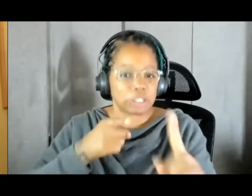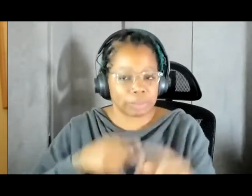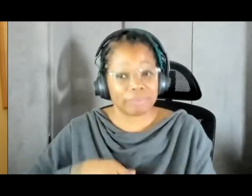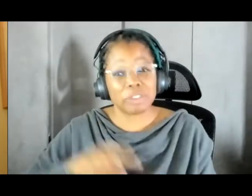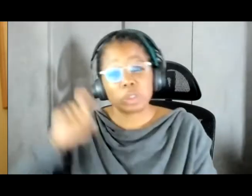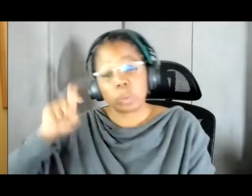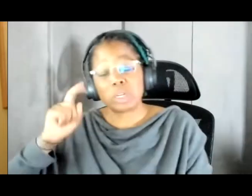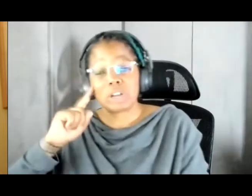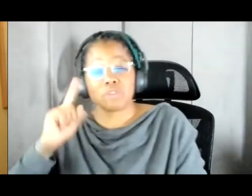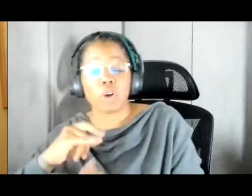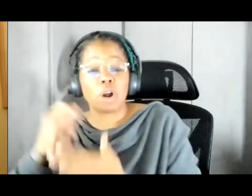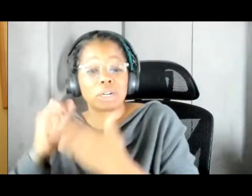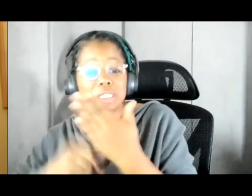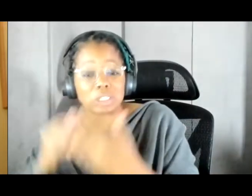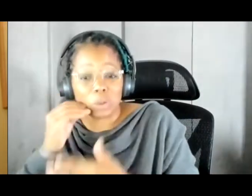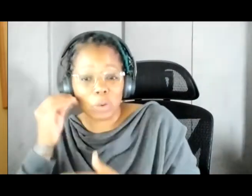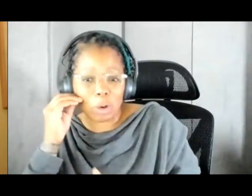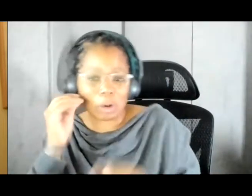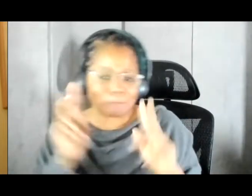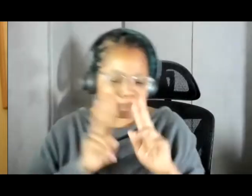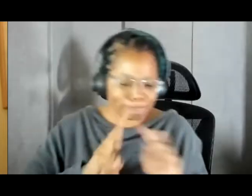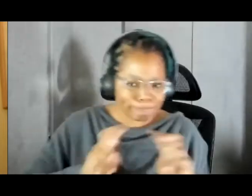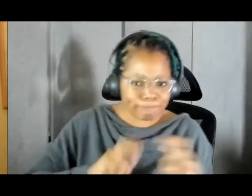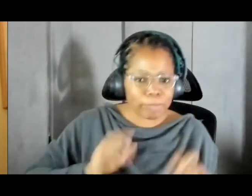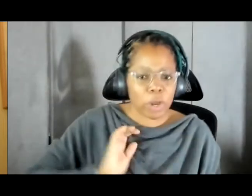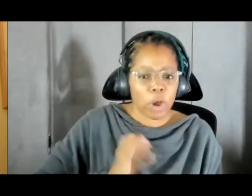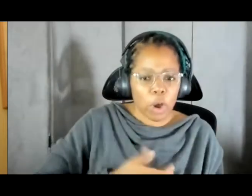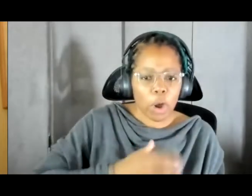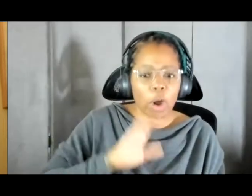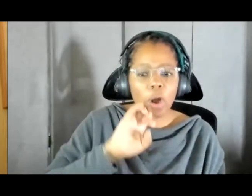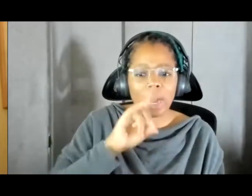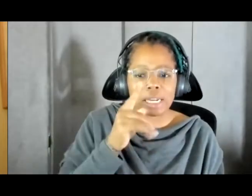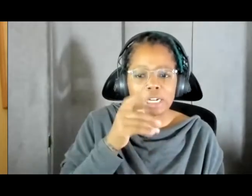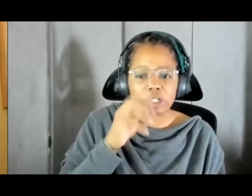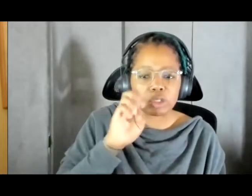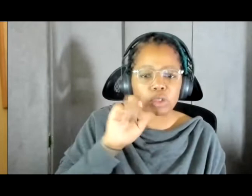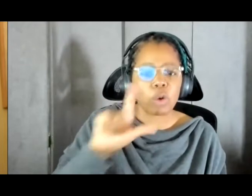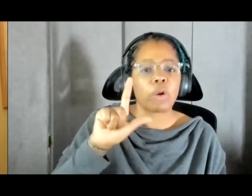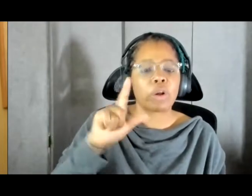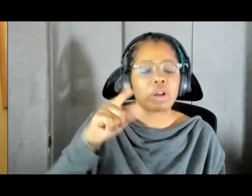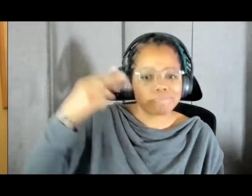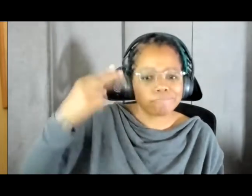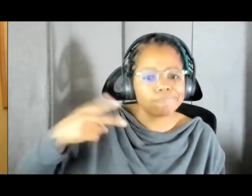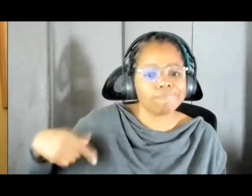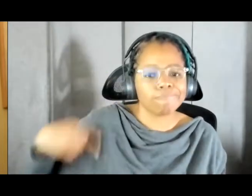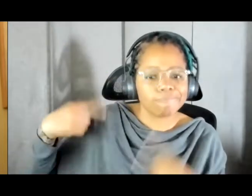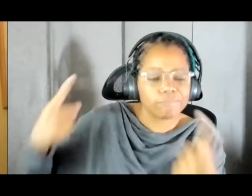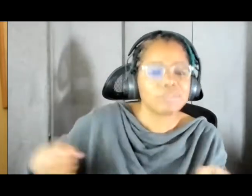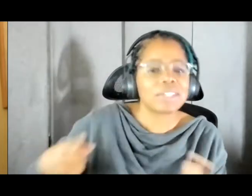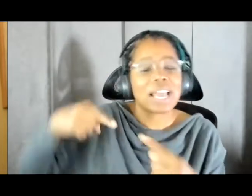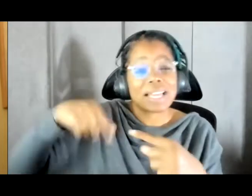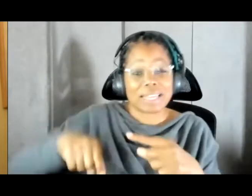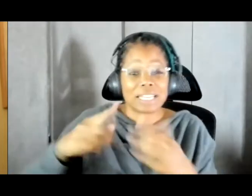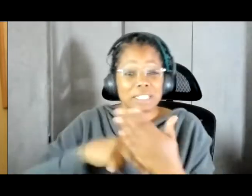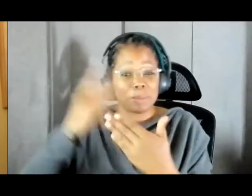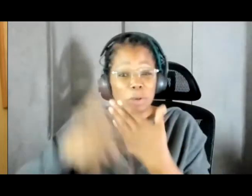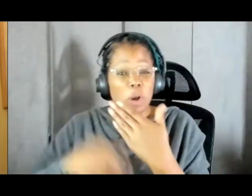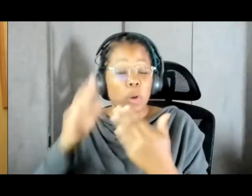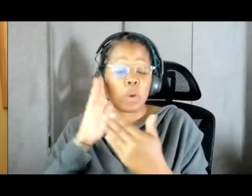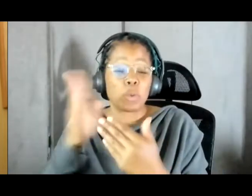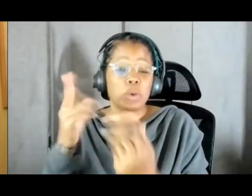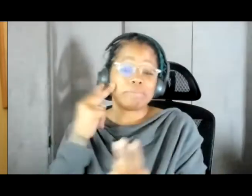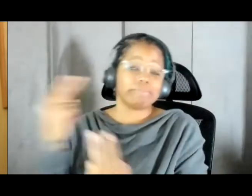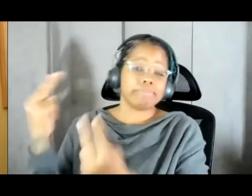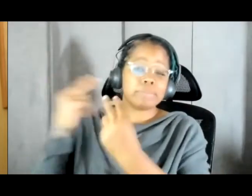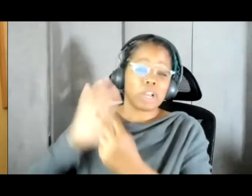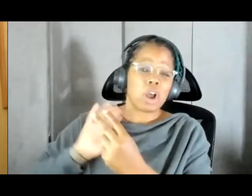artistic home to interrogating our editorial and archival legacies, this campaign will serve not only as a retrospective of our rich